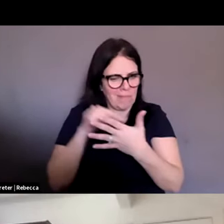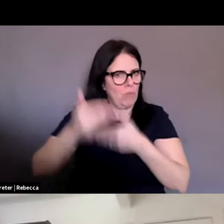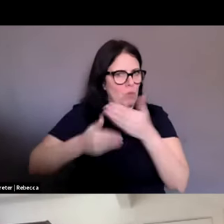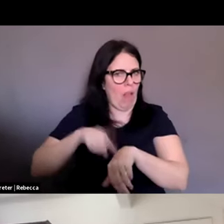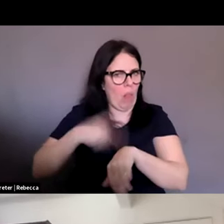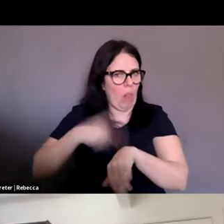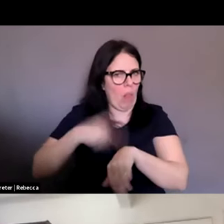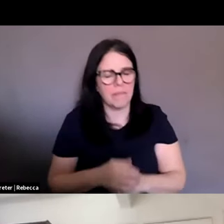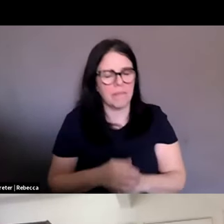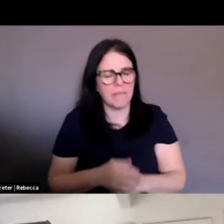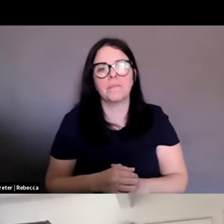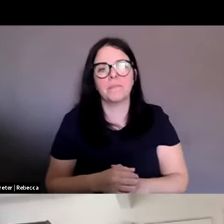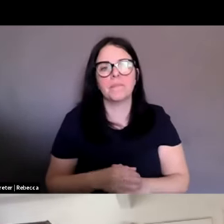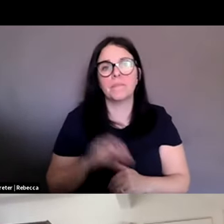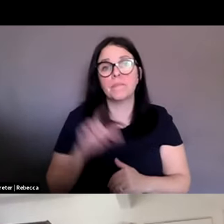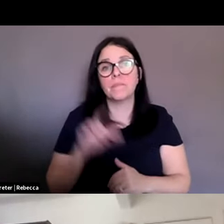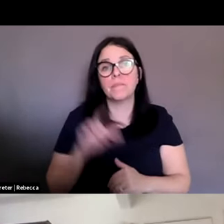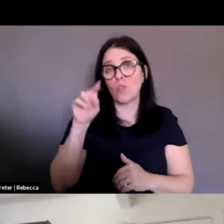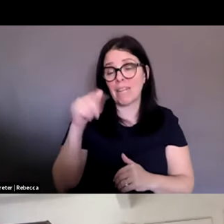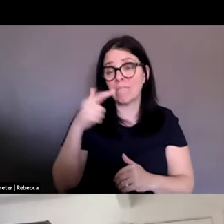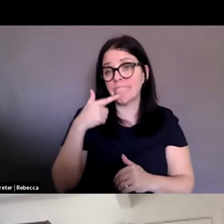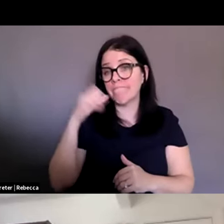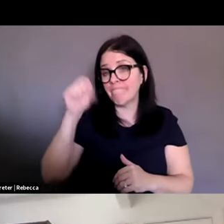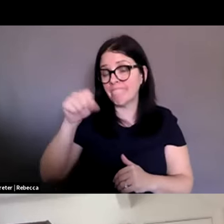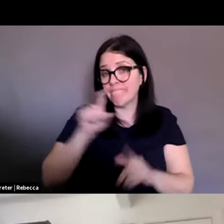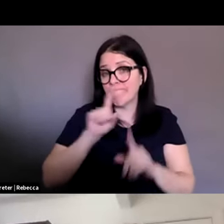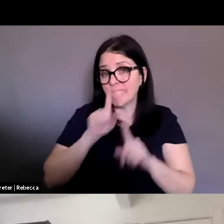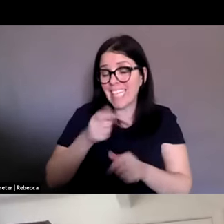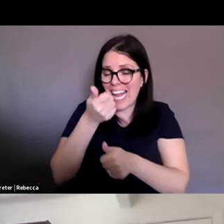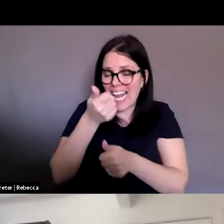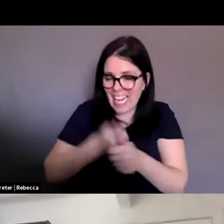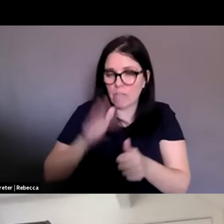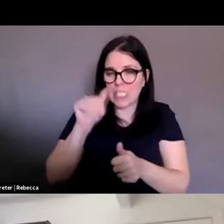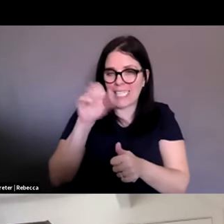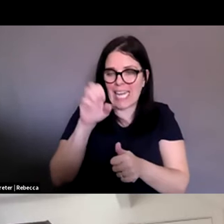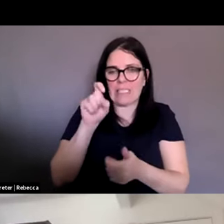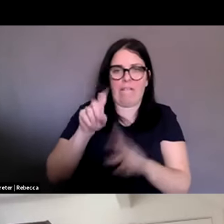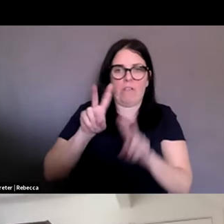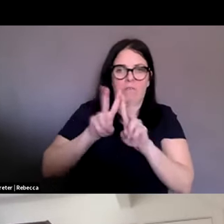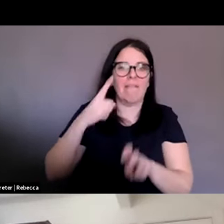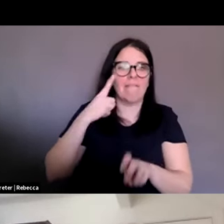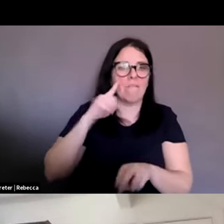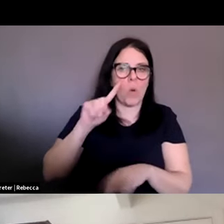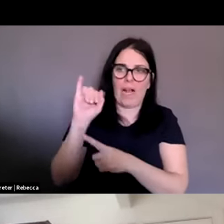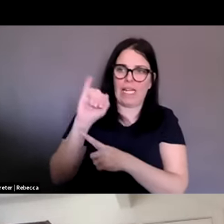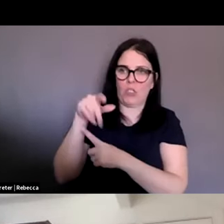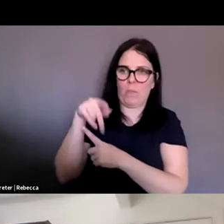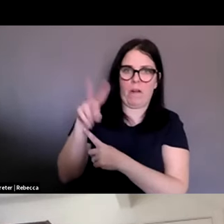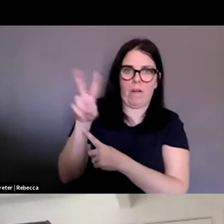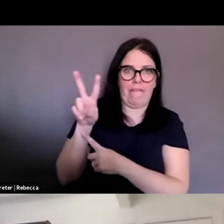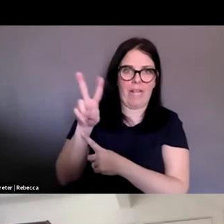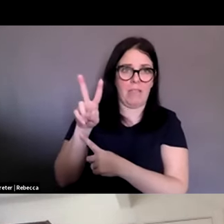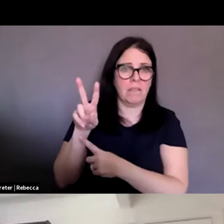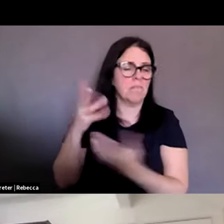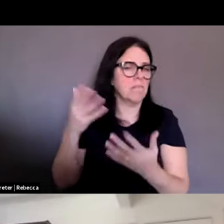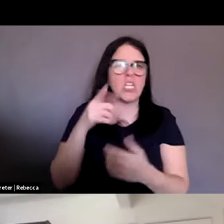Every single new case needs to be screened for intimate partner violence, because many cases do not come in flagged as such. You can't tell